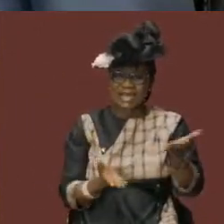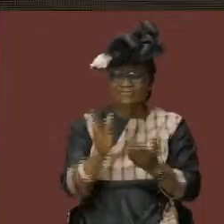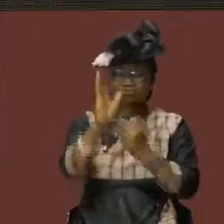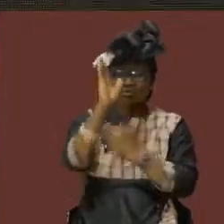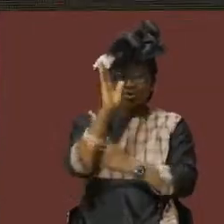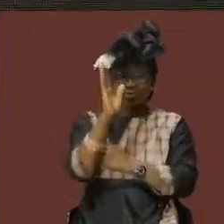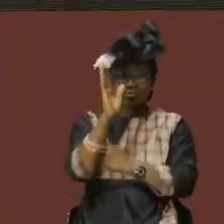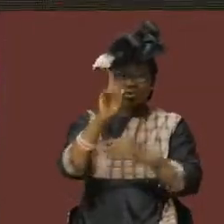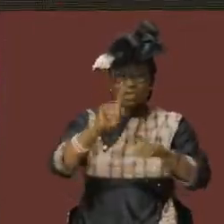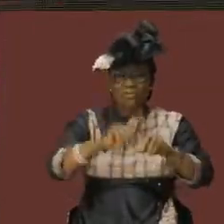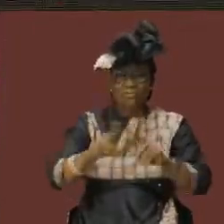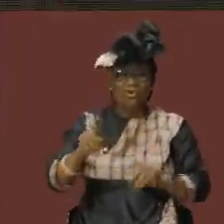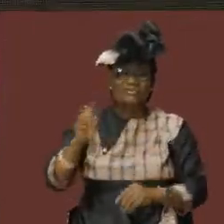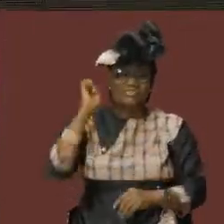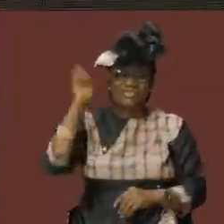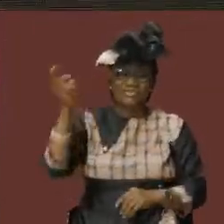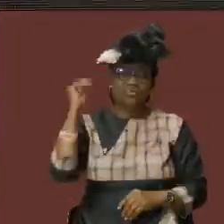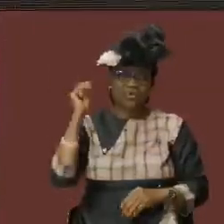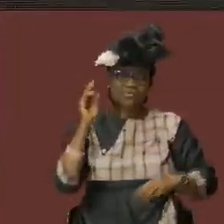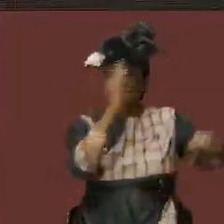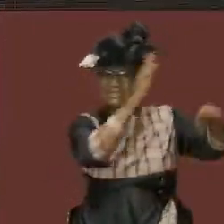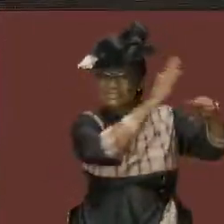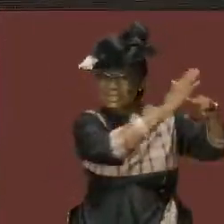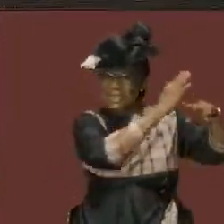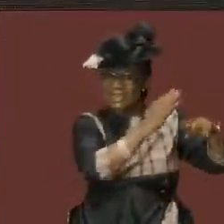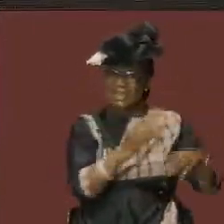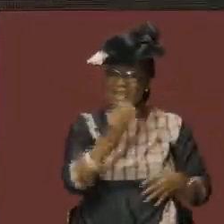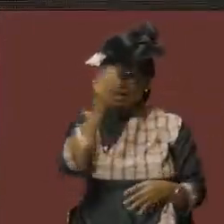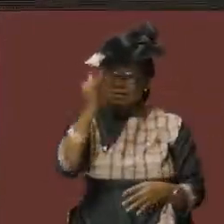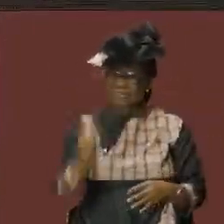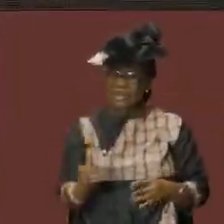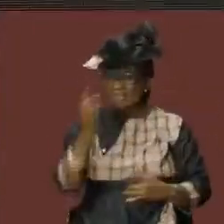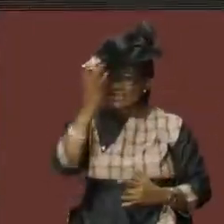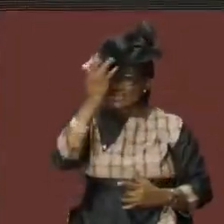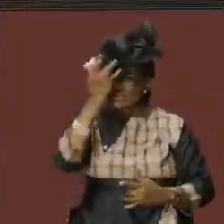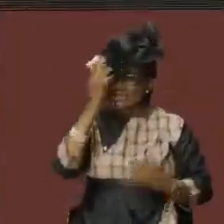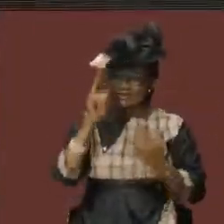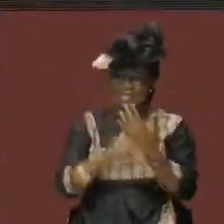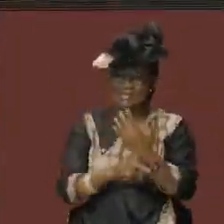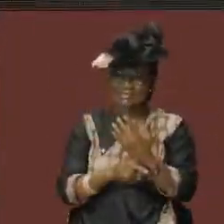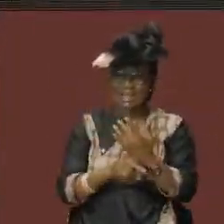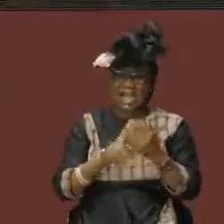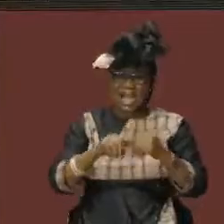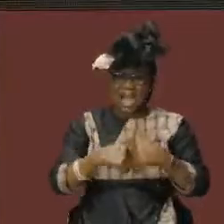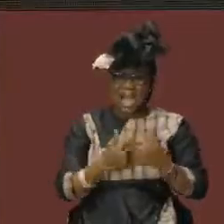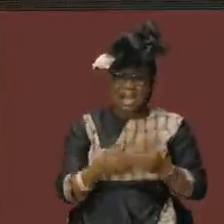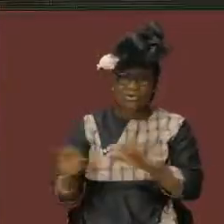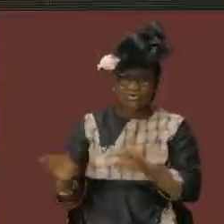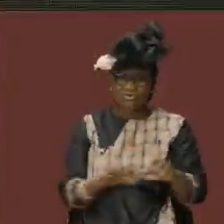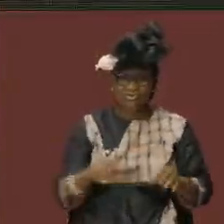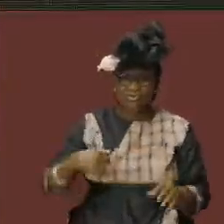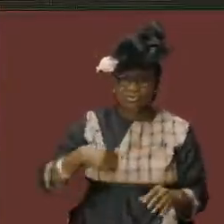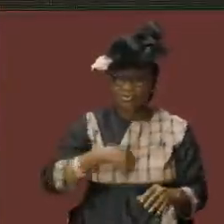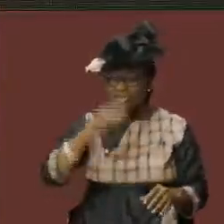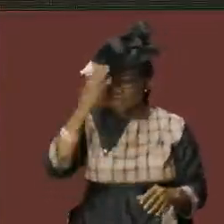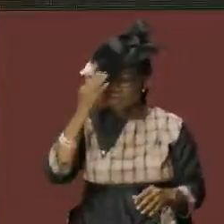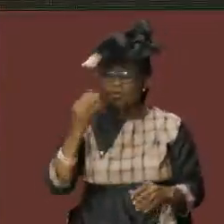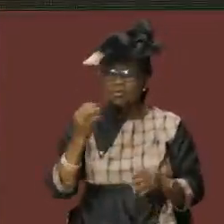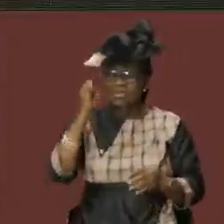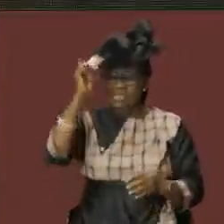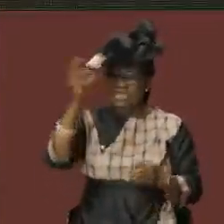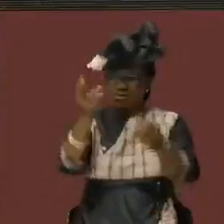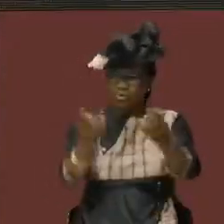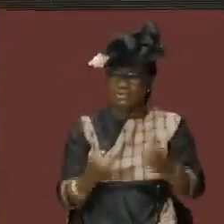But he was hindered by sickness. How do we know he wanted to serve God? As soon